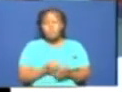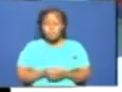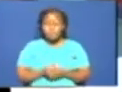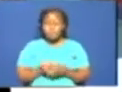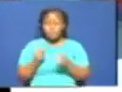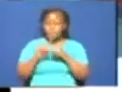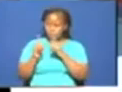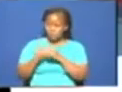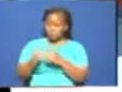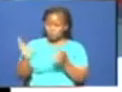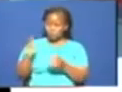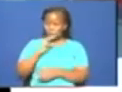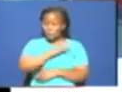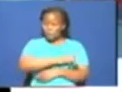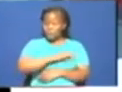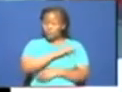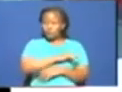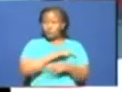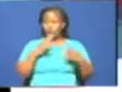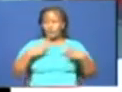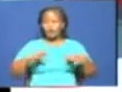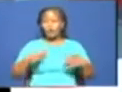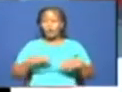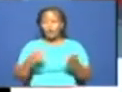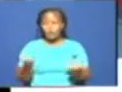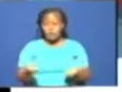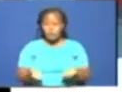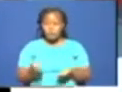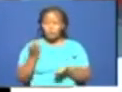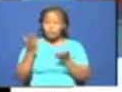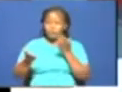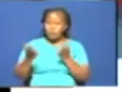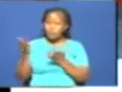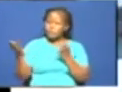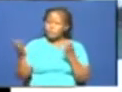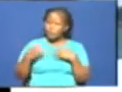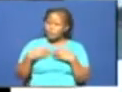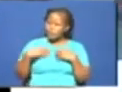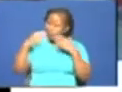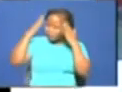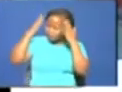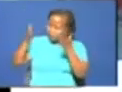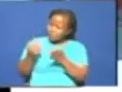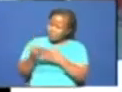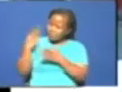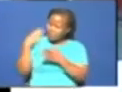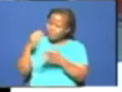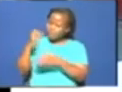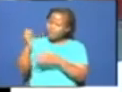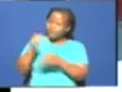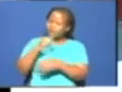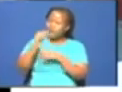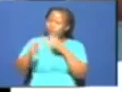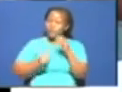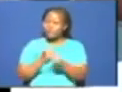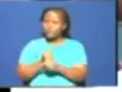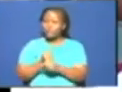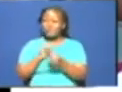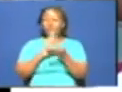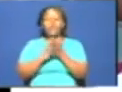our people made me look back over the last 5 decades. It became crystal